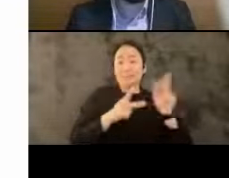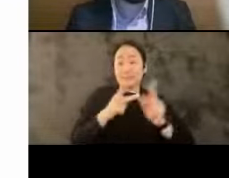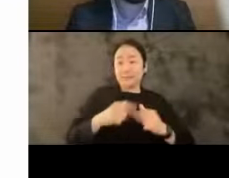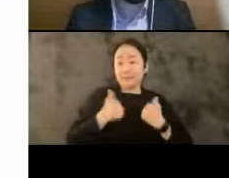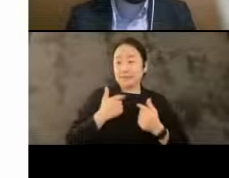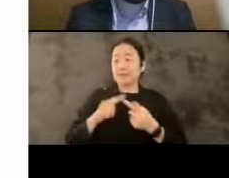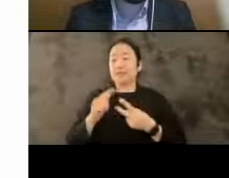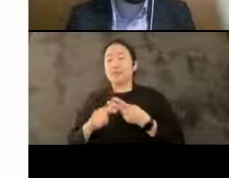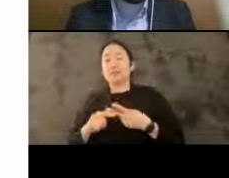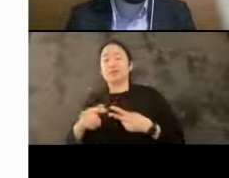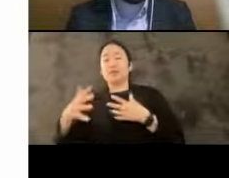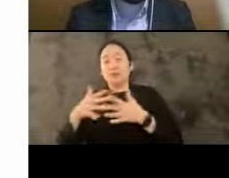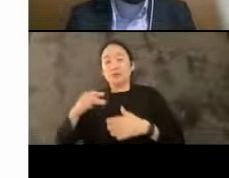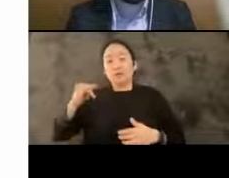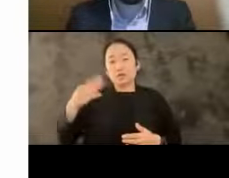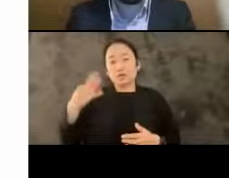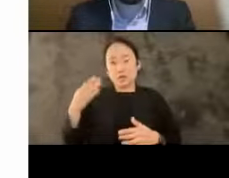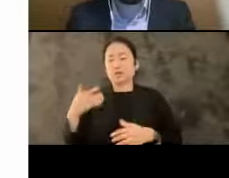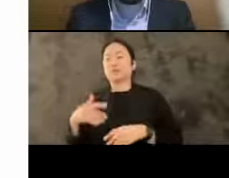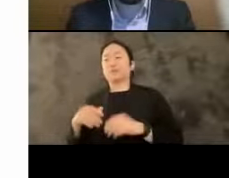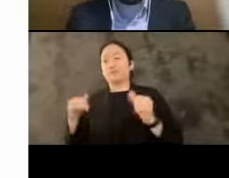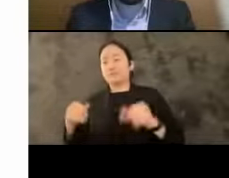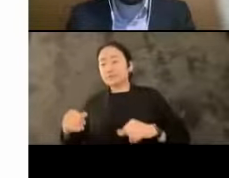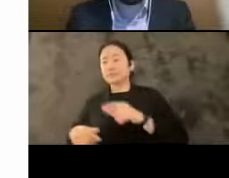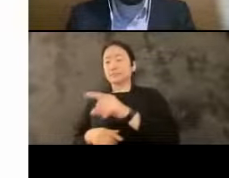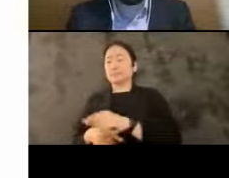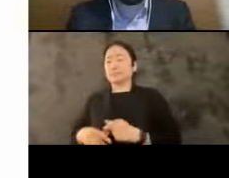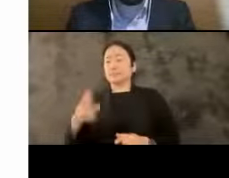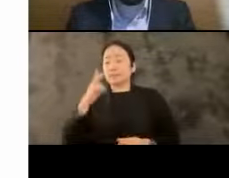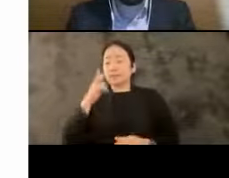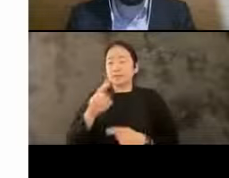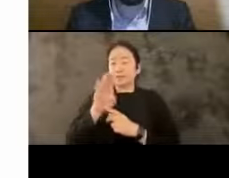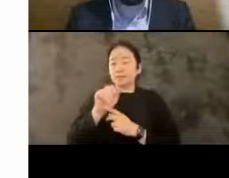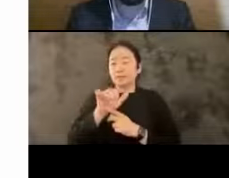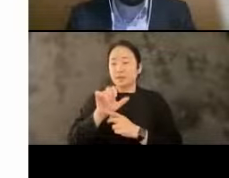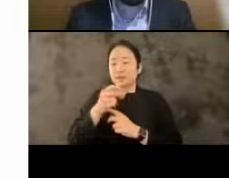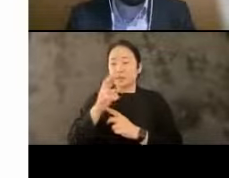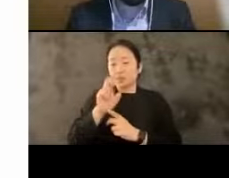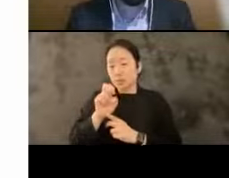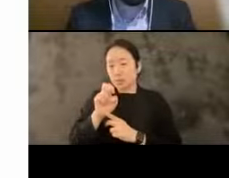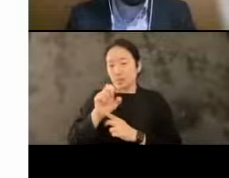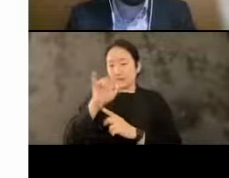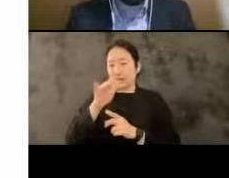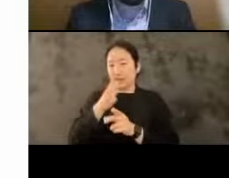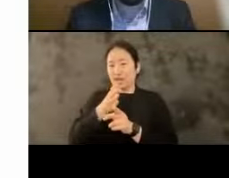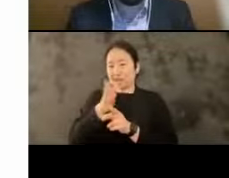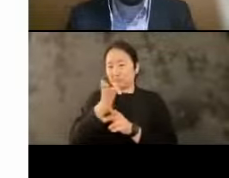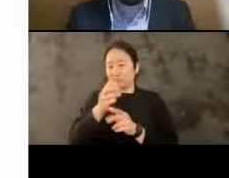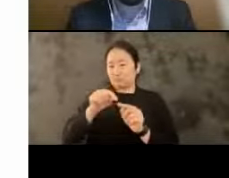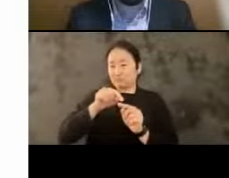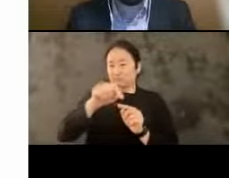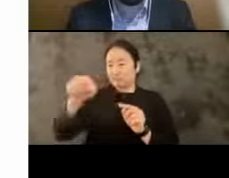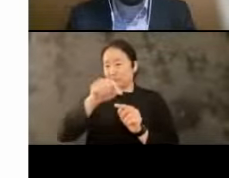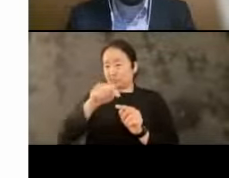among these options, among the northern option, Bayshore stations along that Bayshore route that we're considering would serve